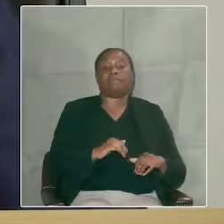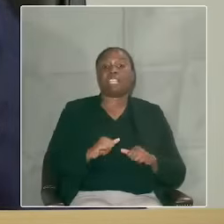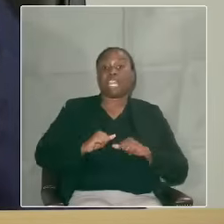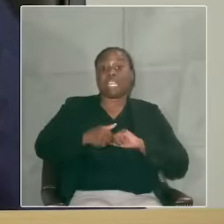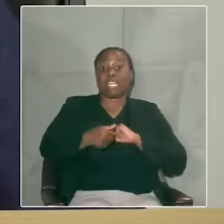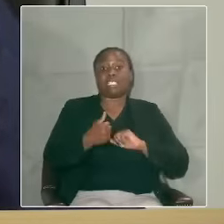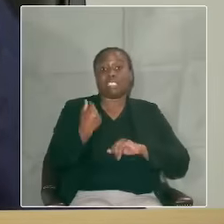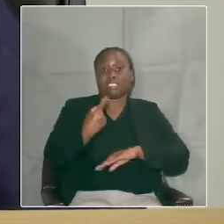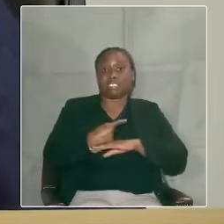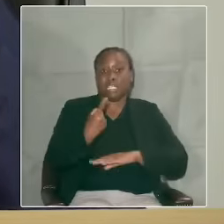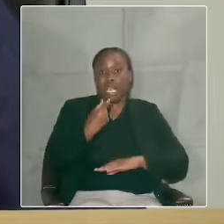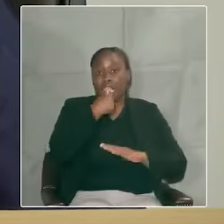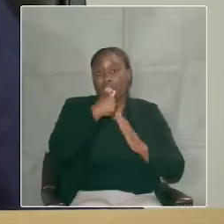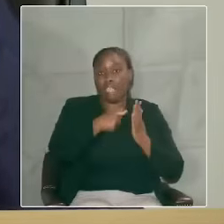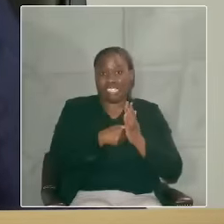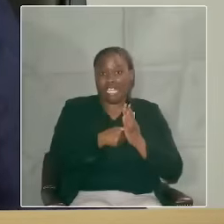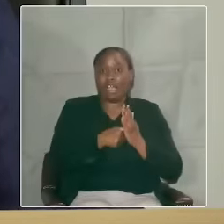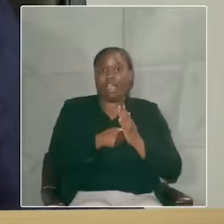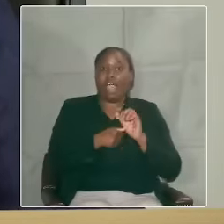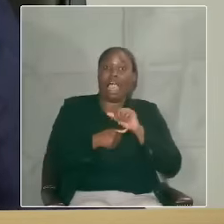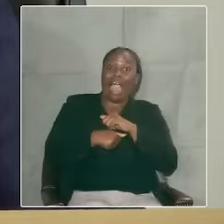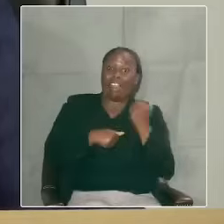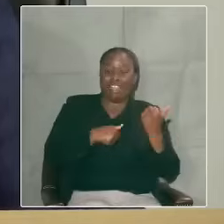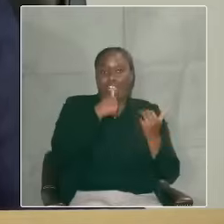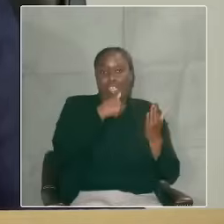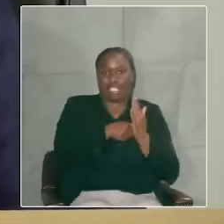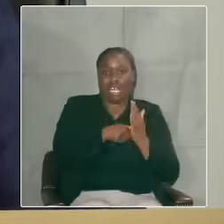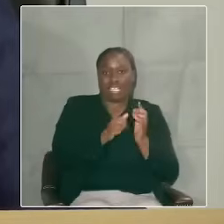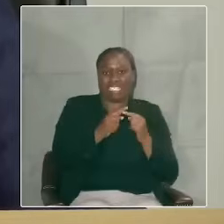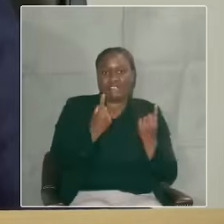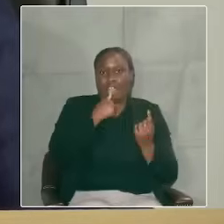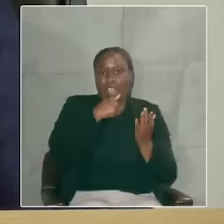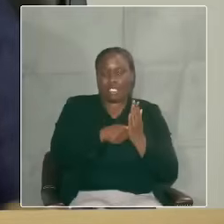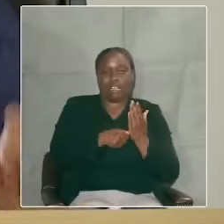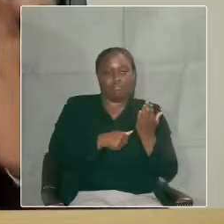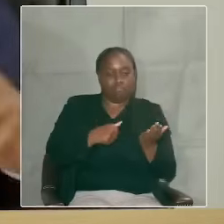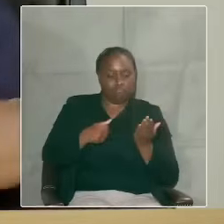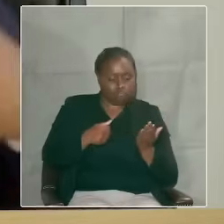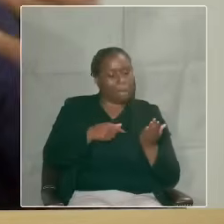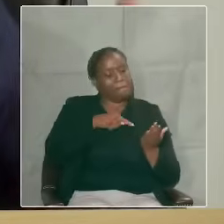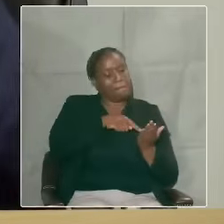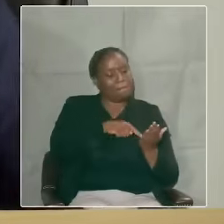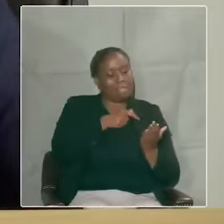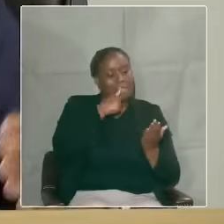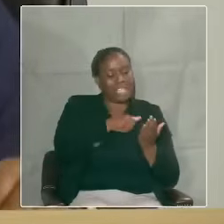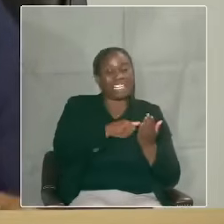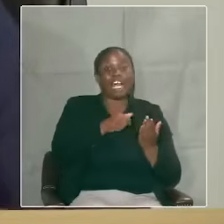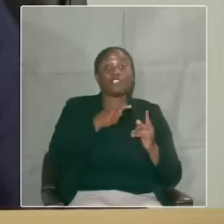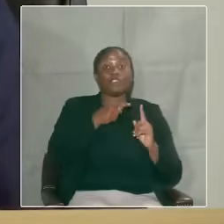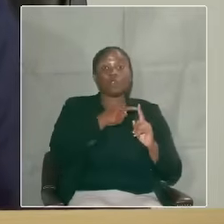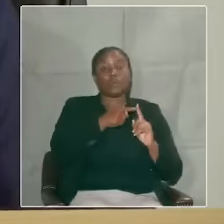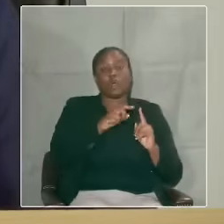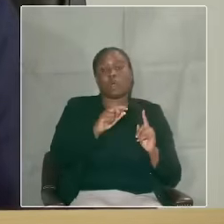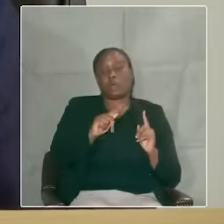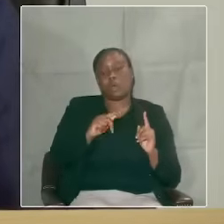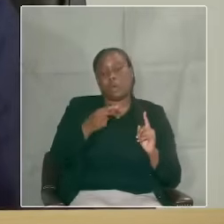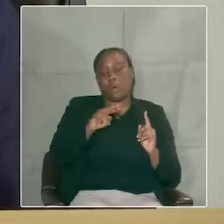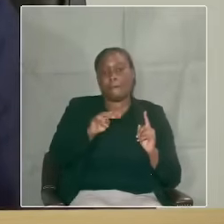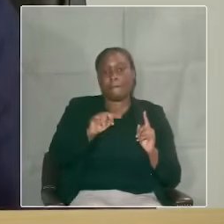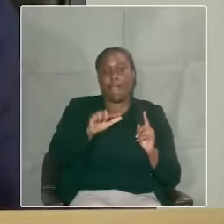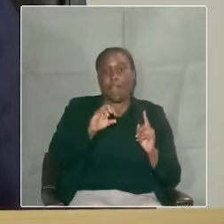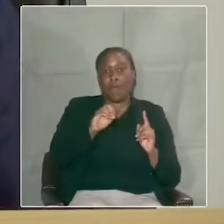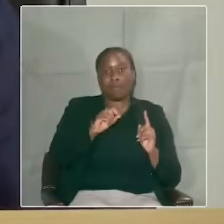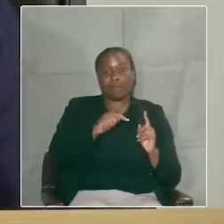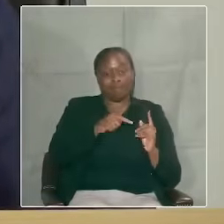letter. He presented the letter to me, which he directed to Kumalo, which letter